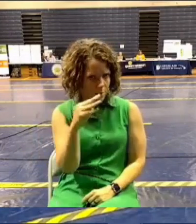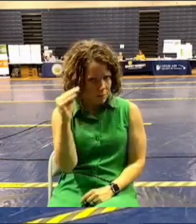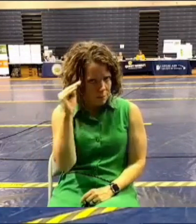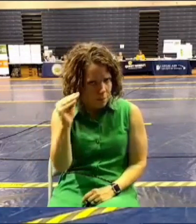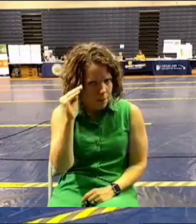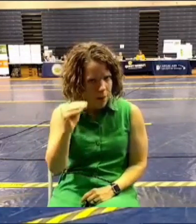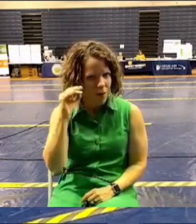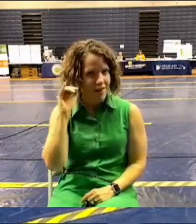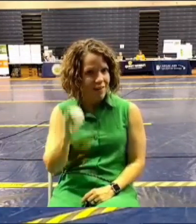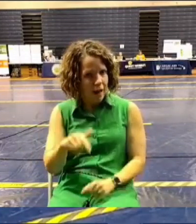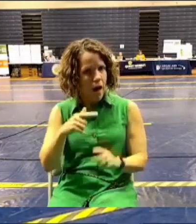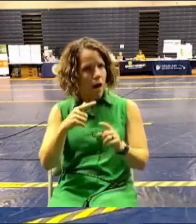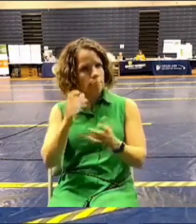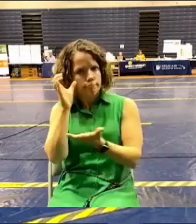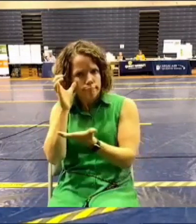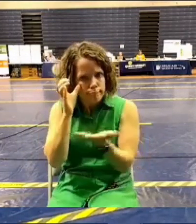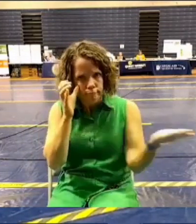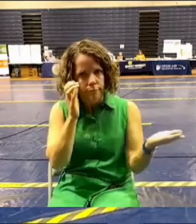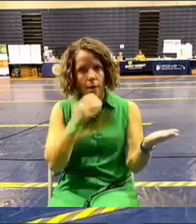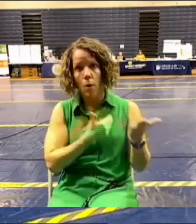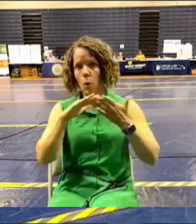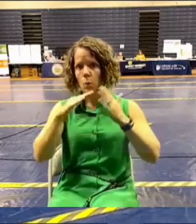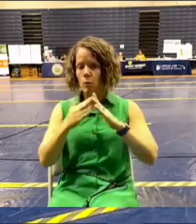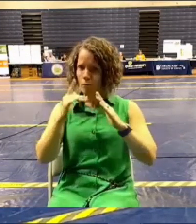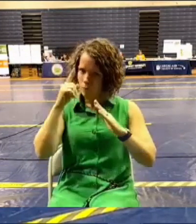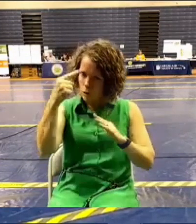our people want. They want it here.